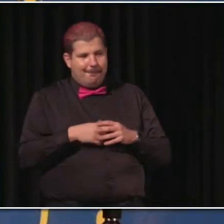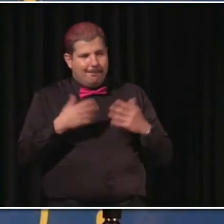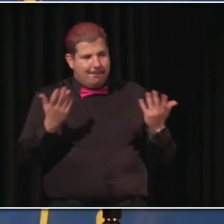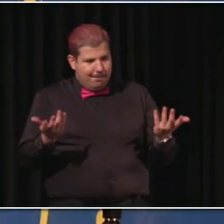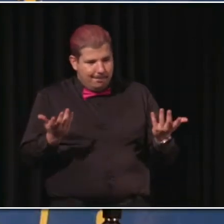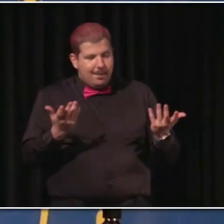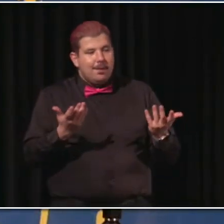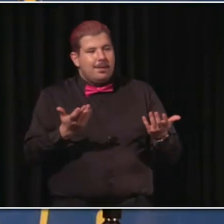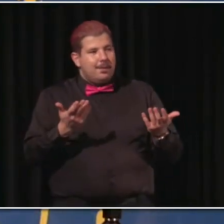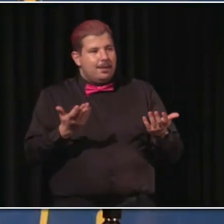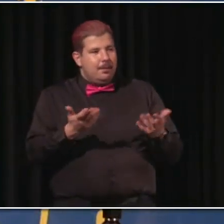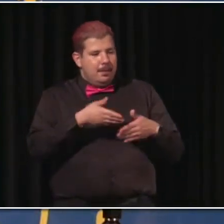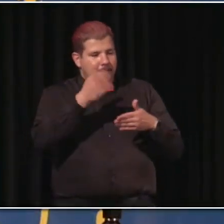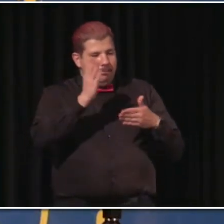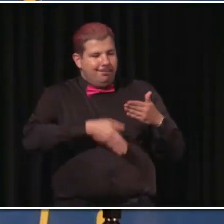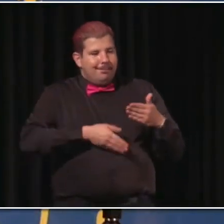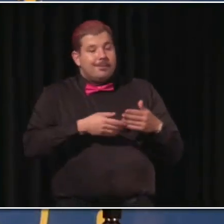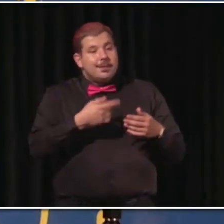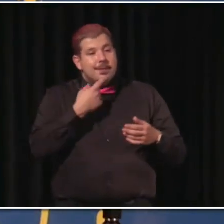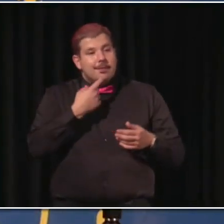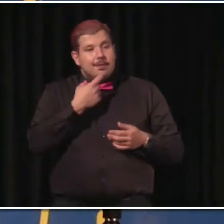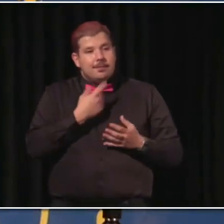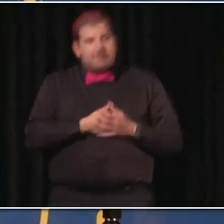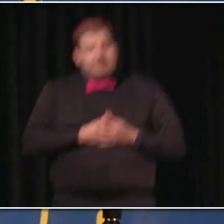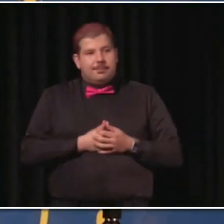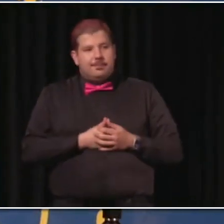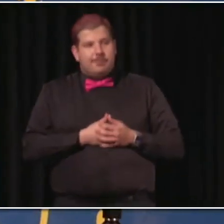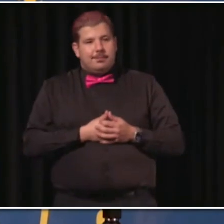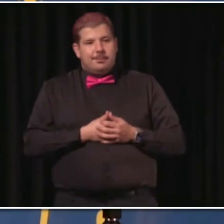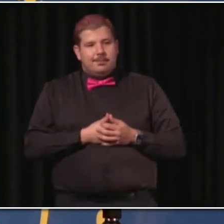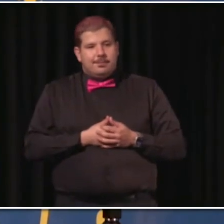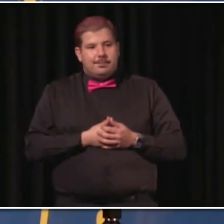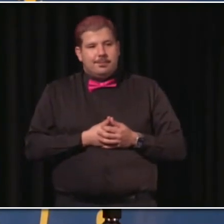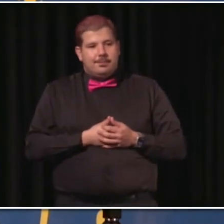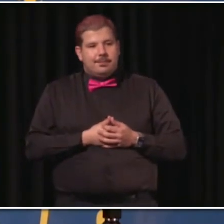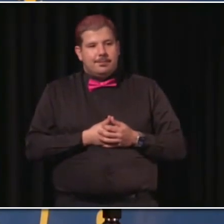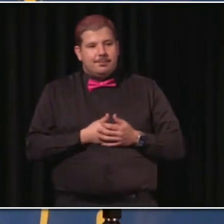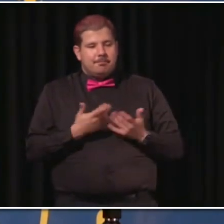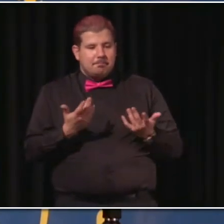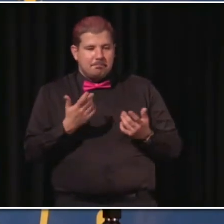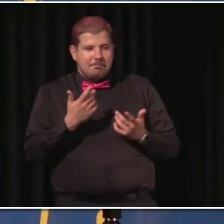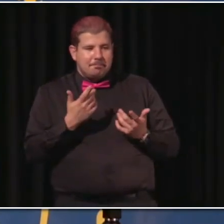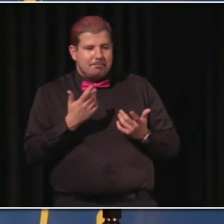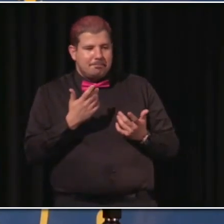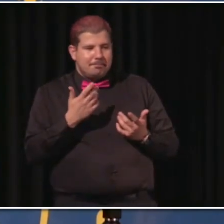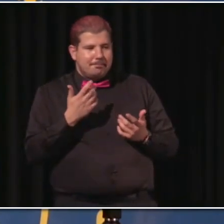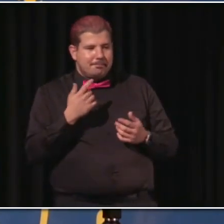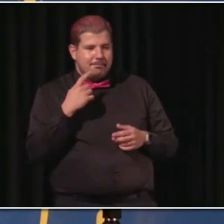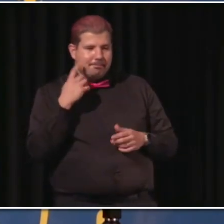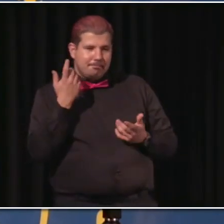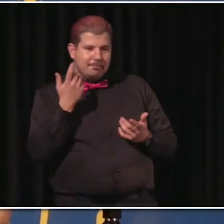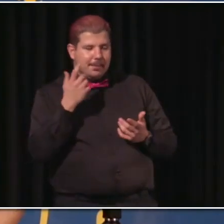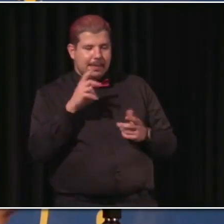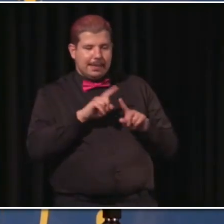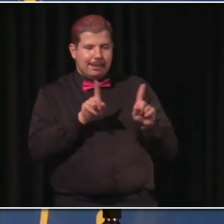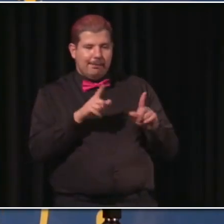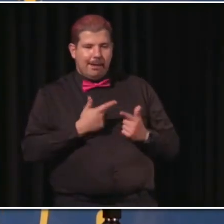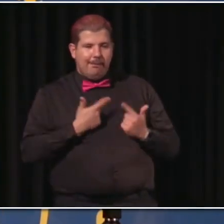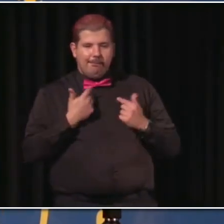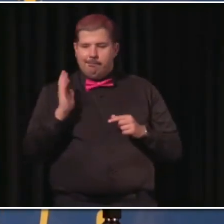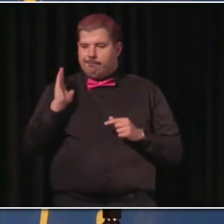So let me conclude by saying, in what seems like a different life, I was a